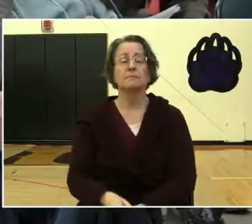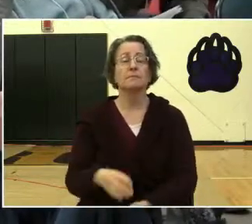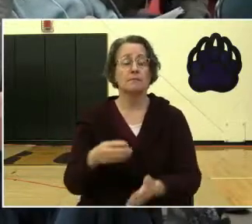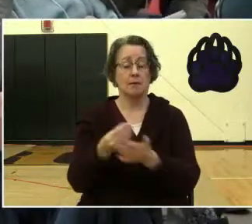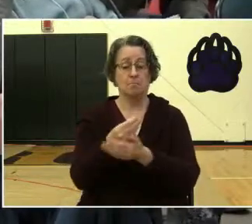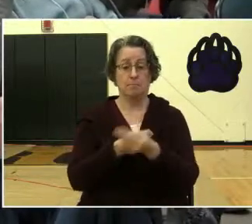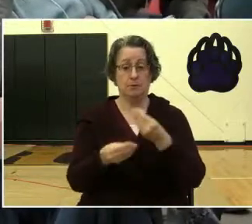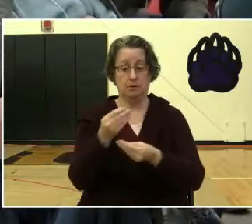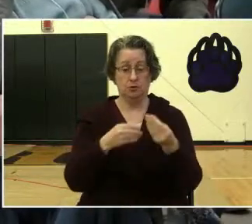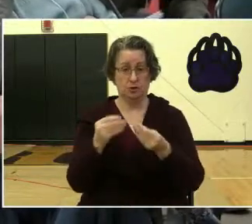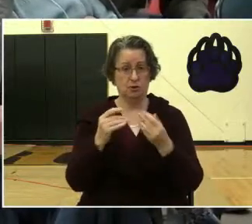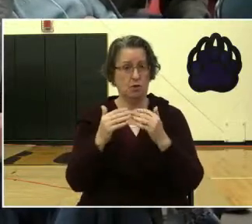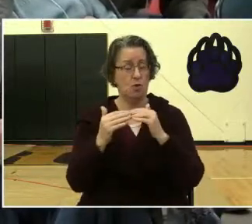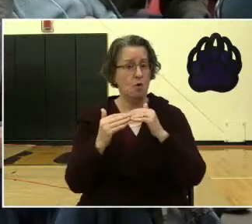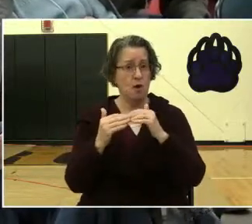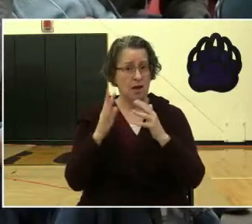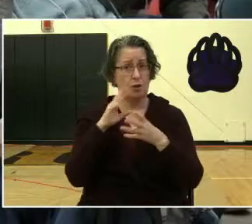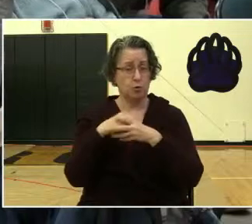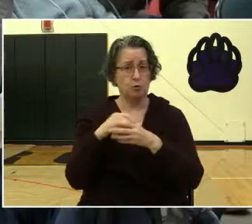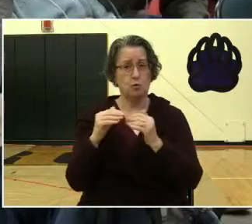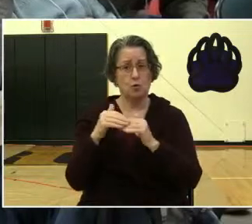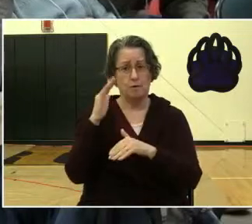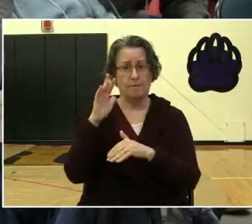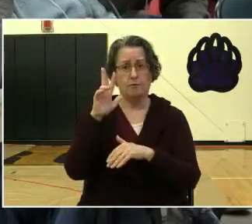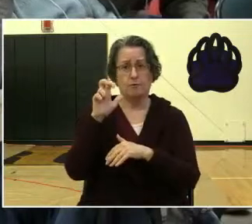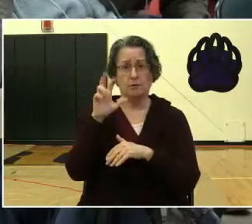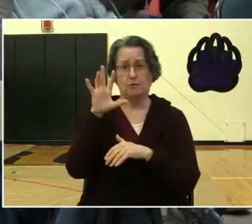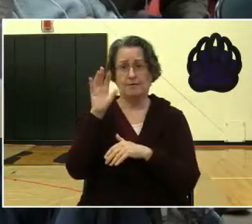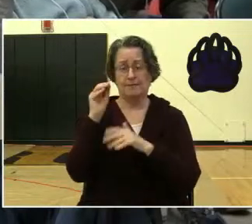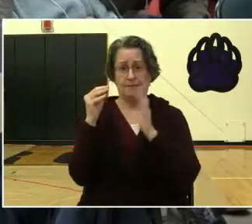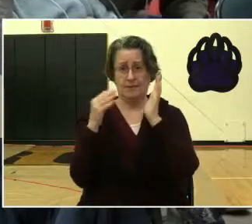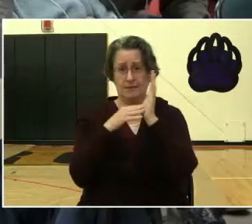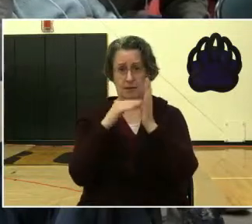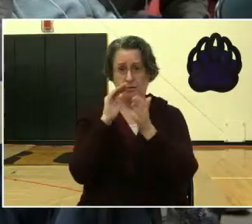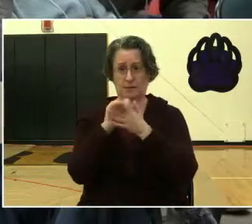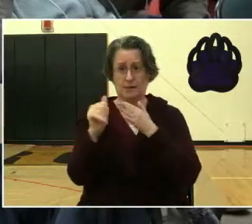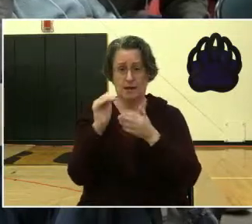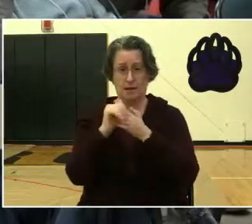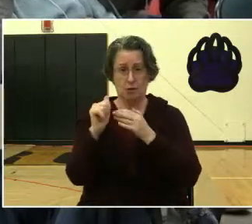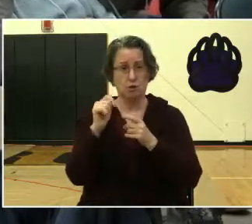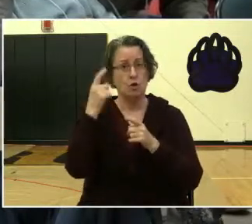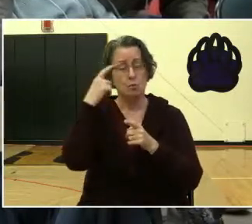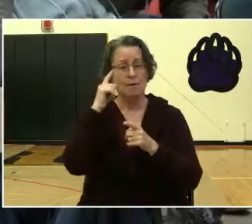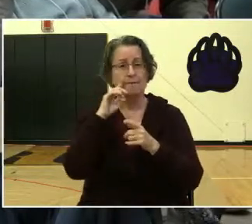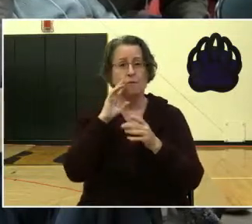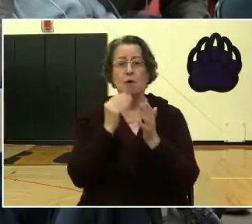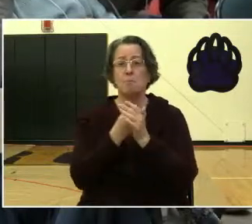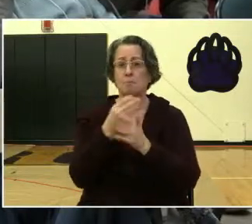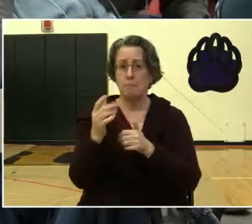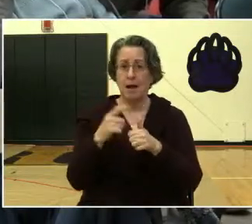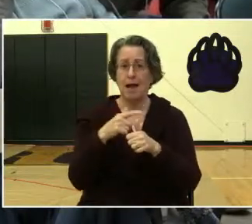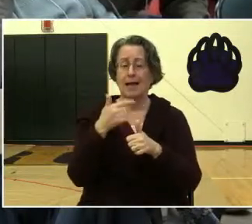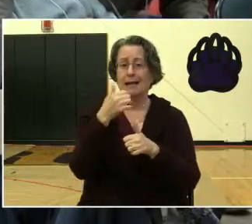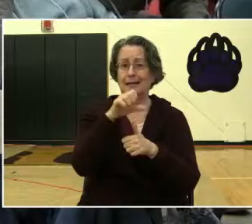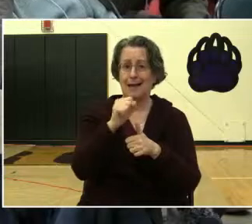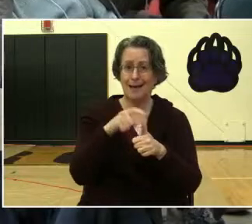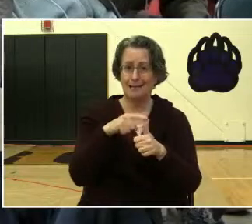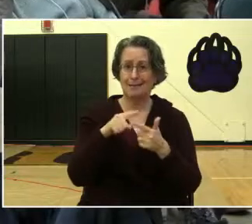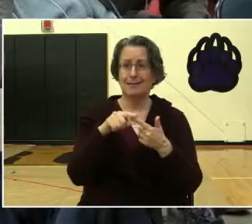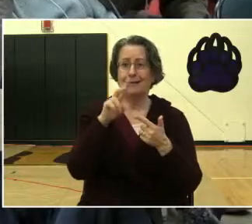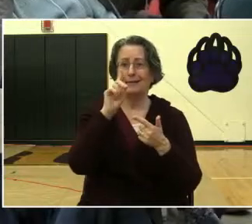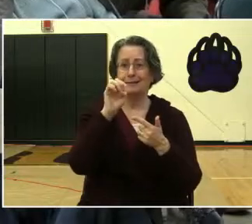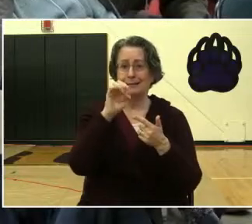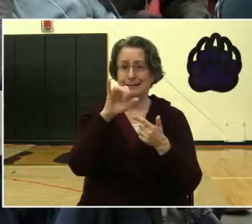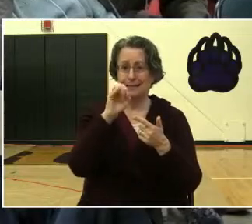year over 350,000 for the purchase of gasoline Diesel and heating fuel we all